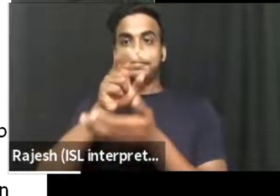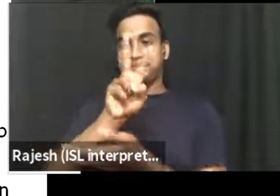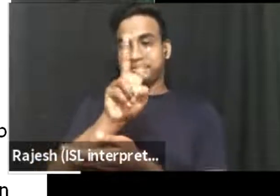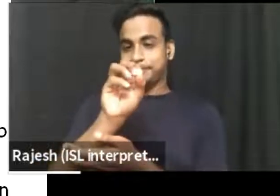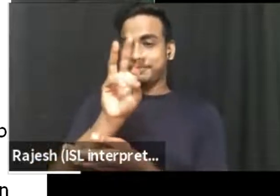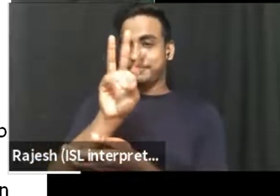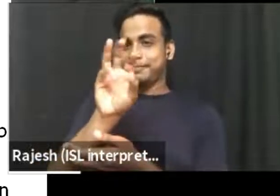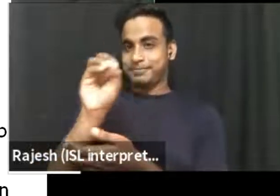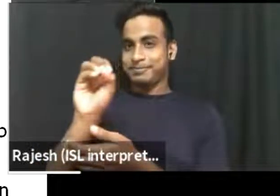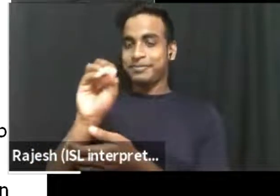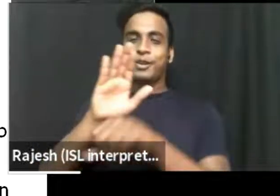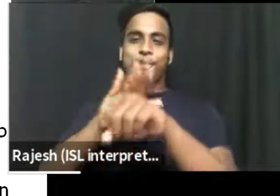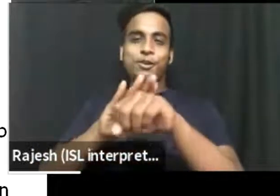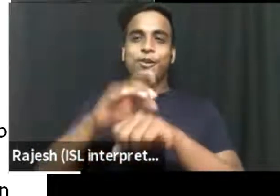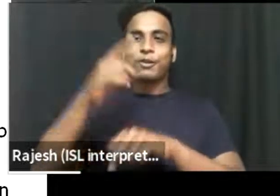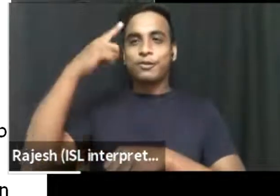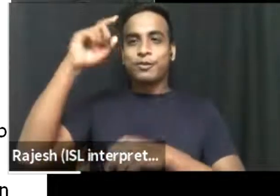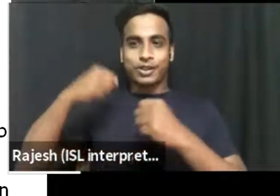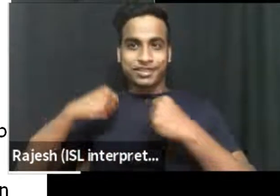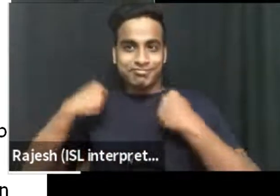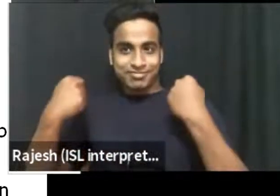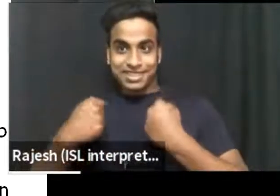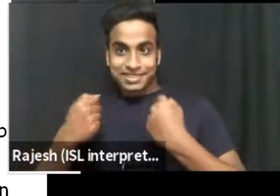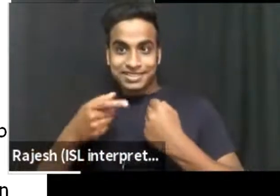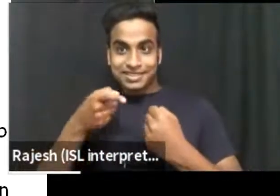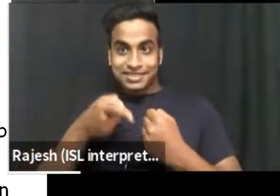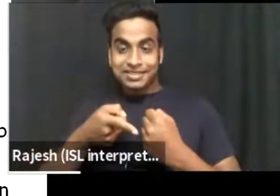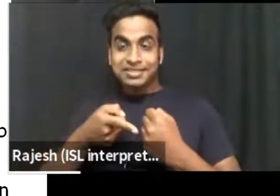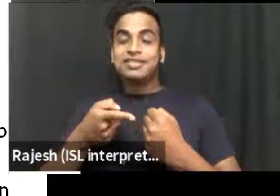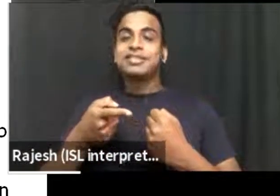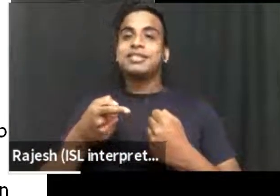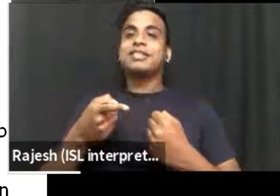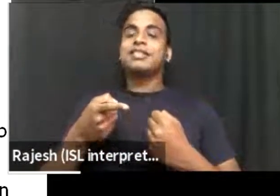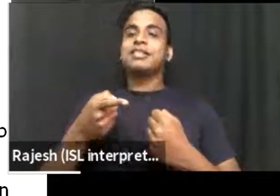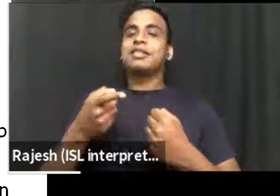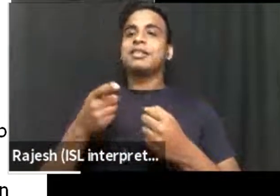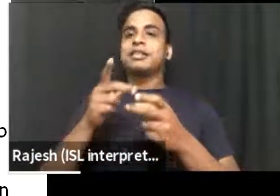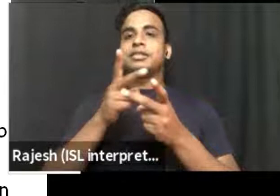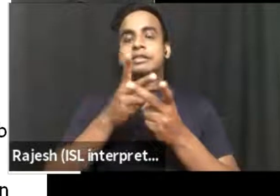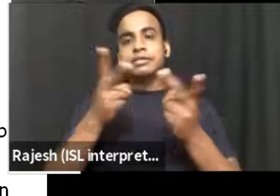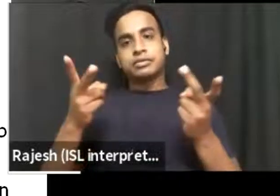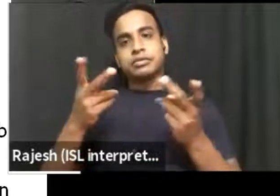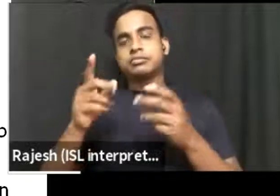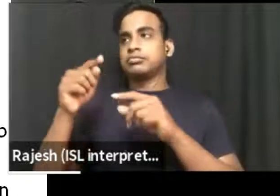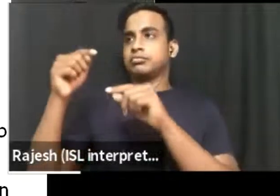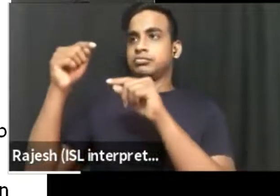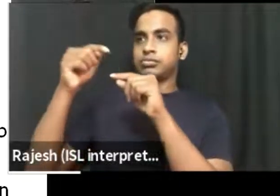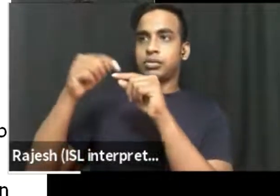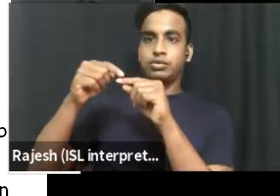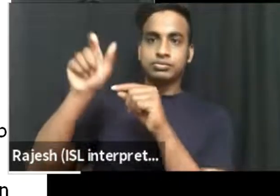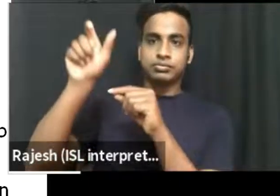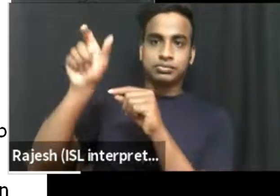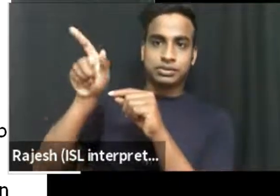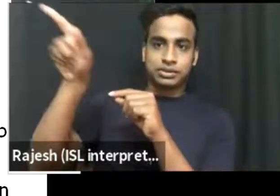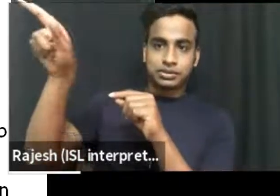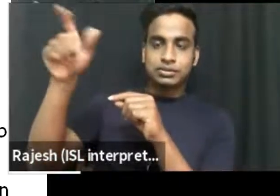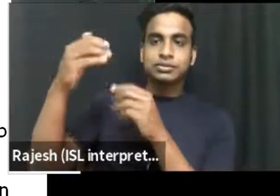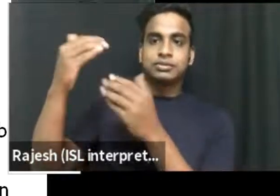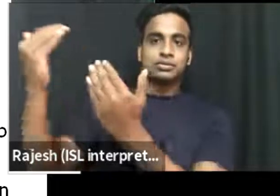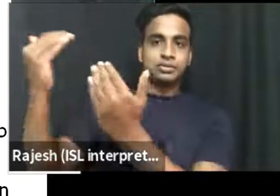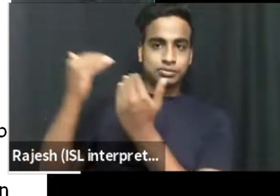which talks about the leadership to take action, for political support to take forward